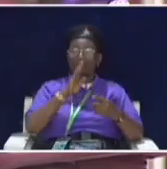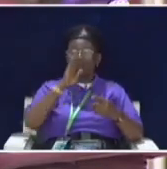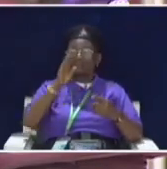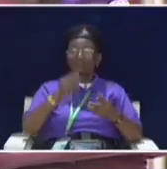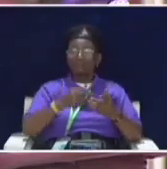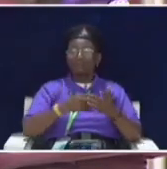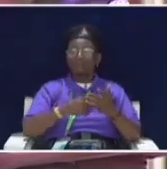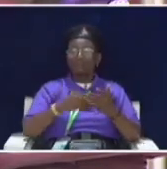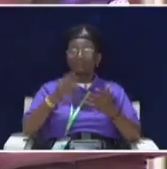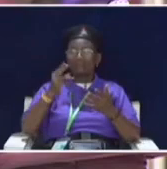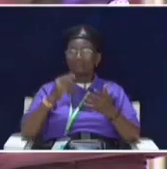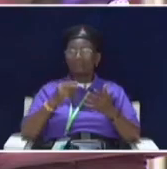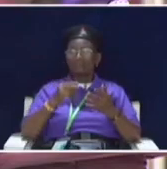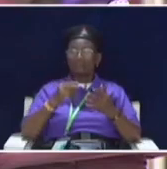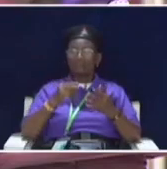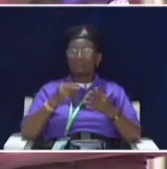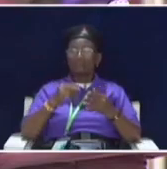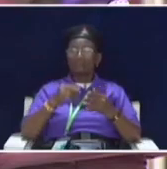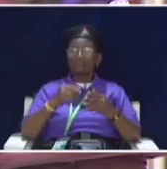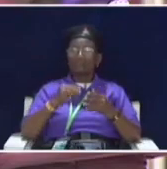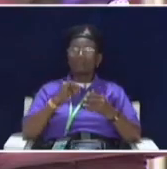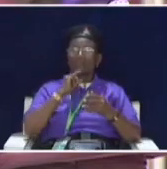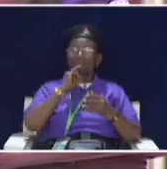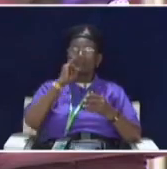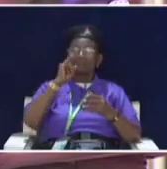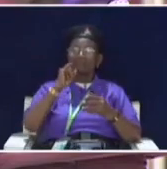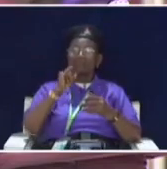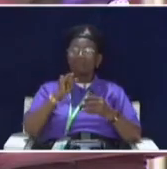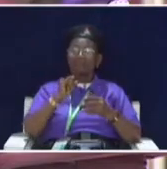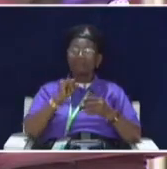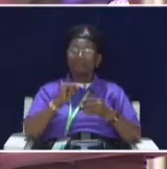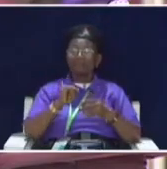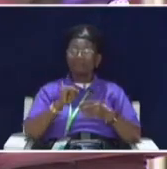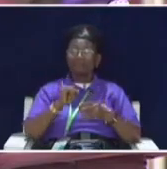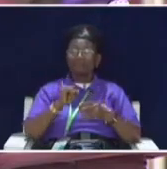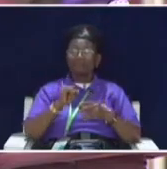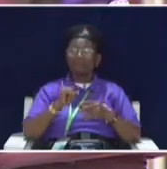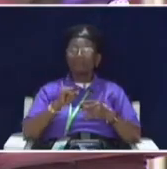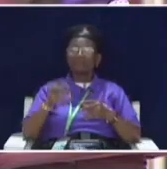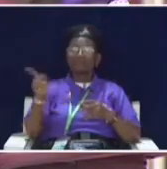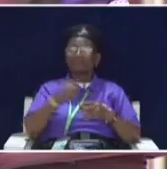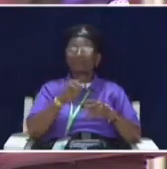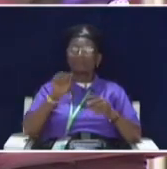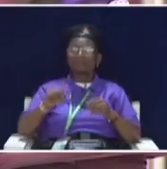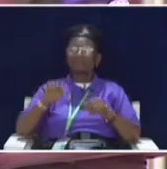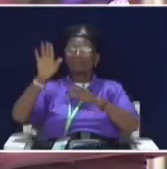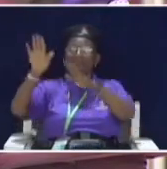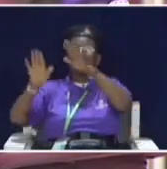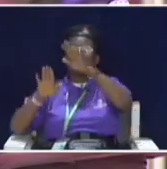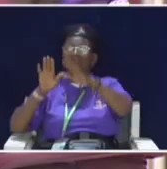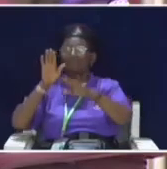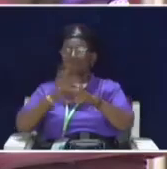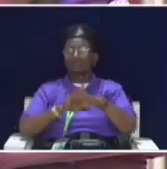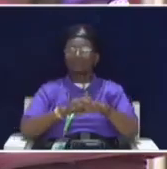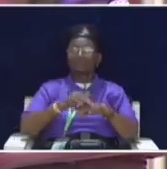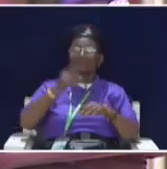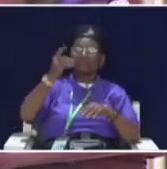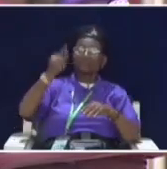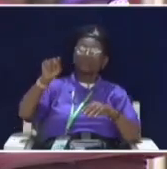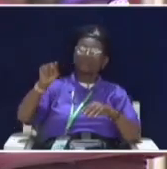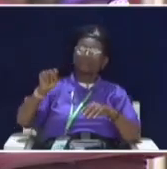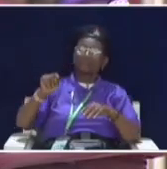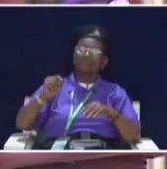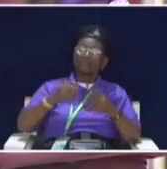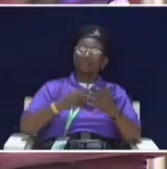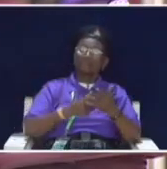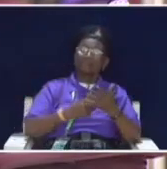fẹ́ kí o jẹ́ mímọ́. Is so that you can climb on the holy one. So